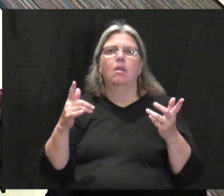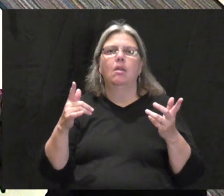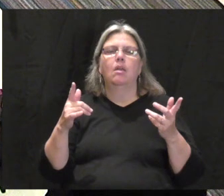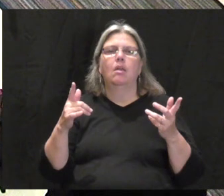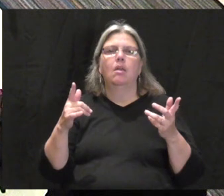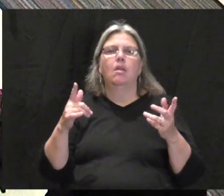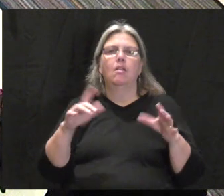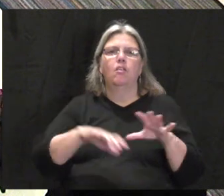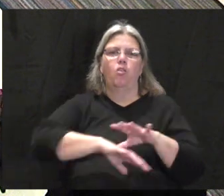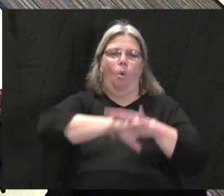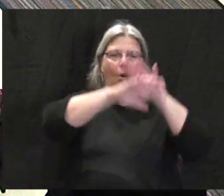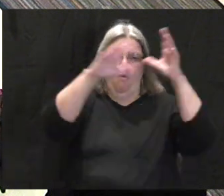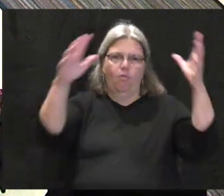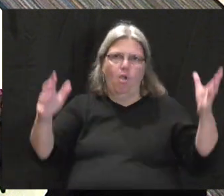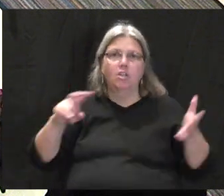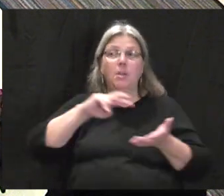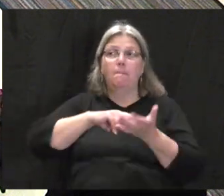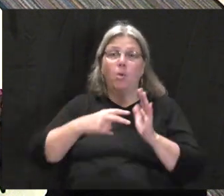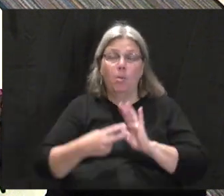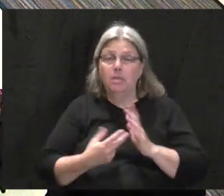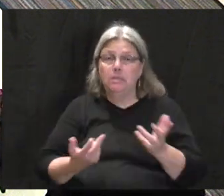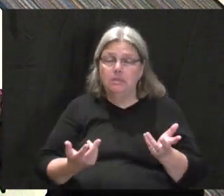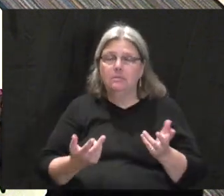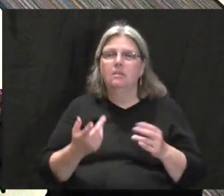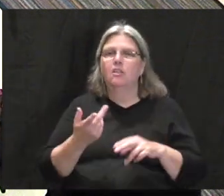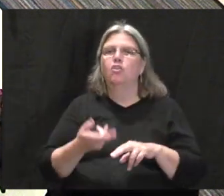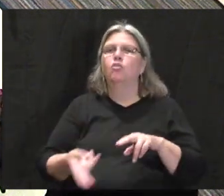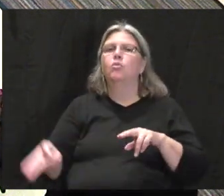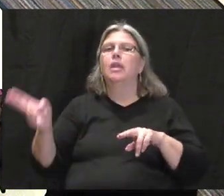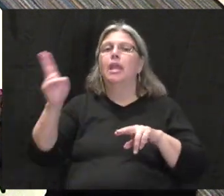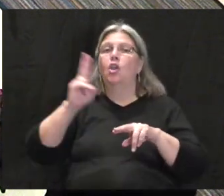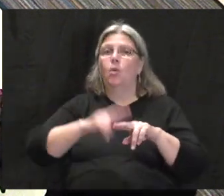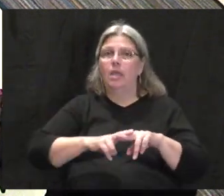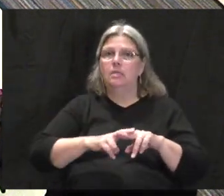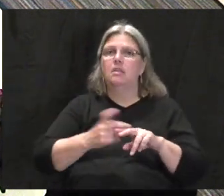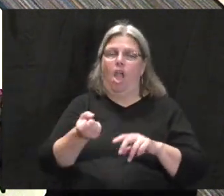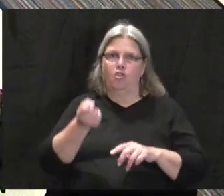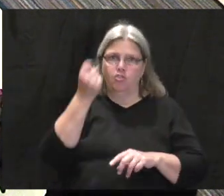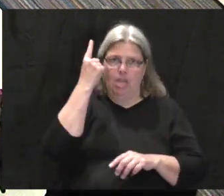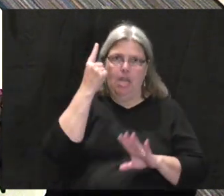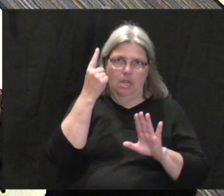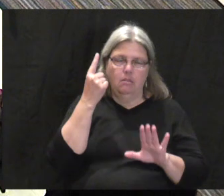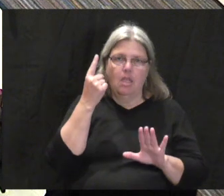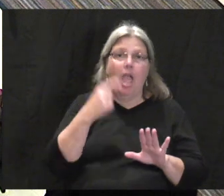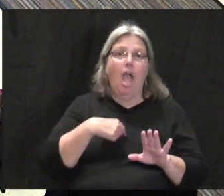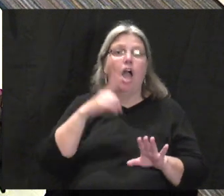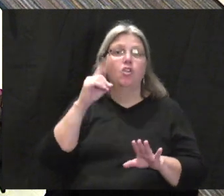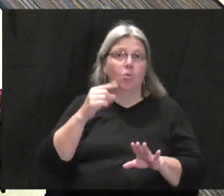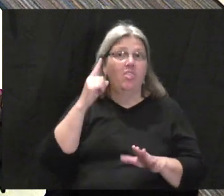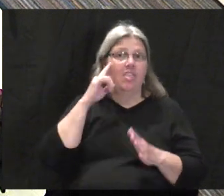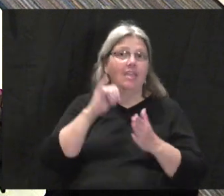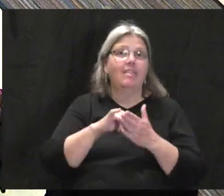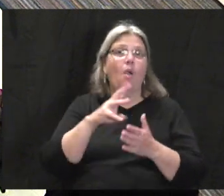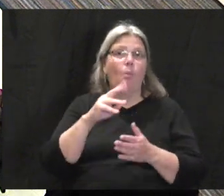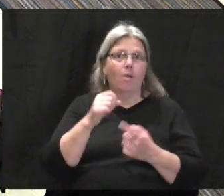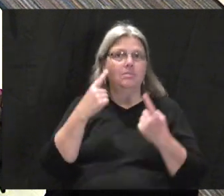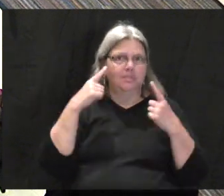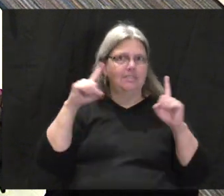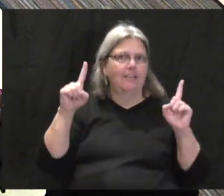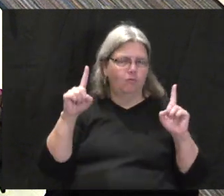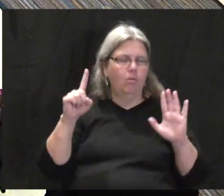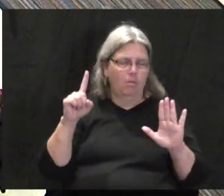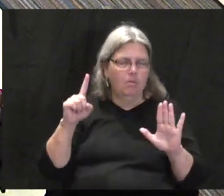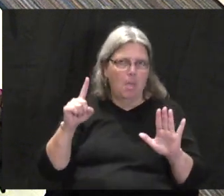you, taking that situation, I feel like in my building, if teachers